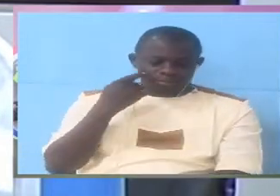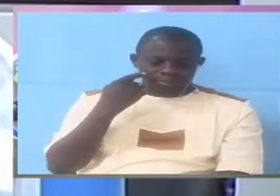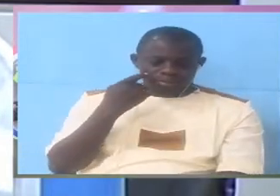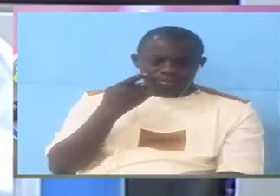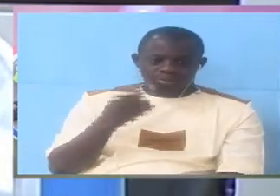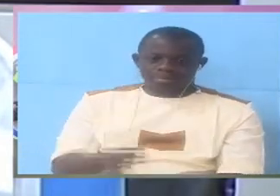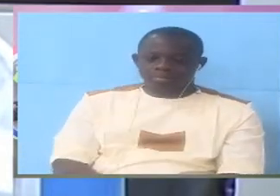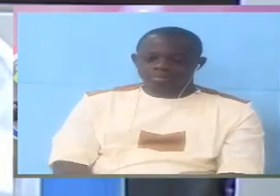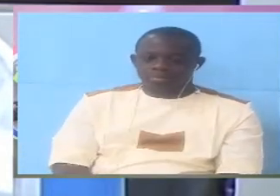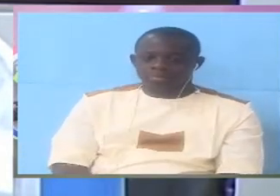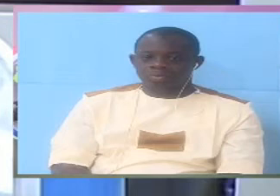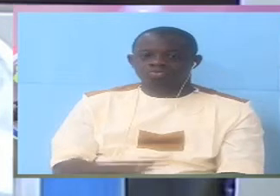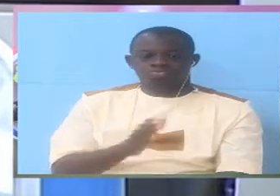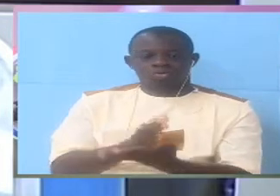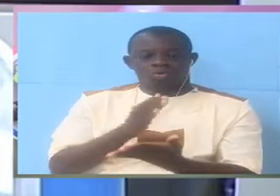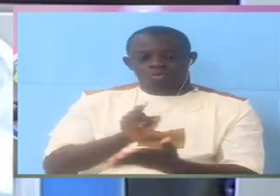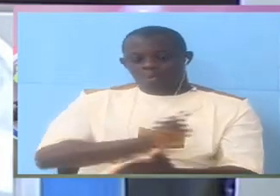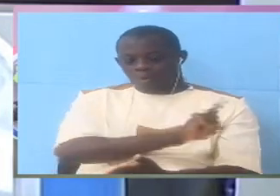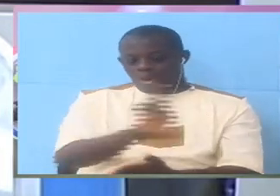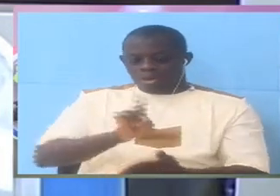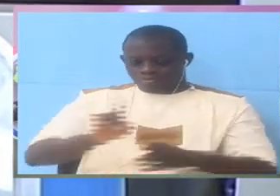we didn't participate in the questioning. It